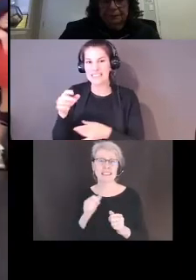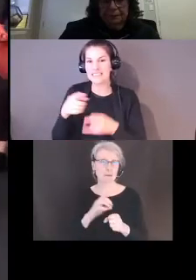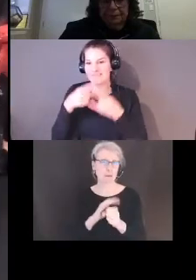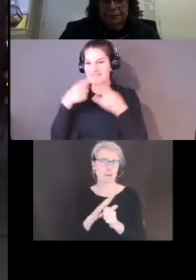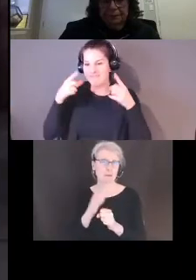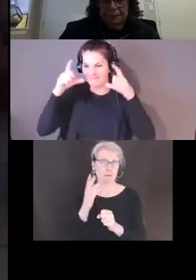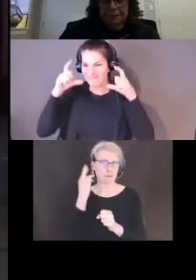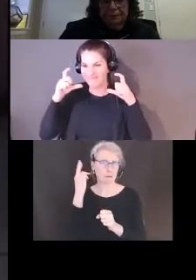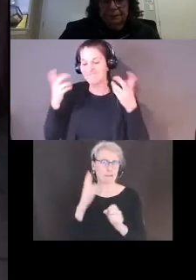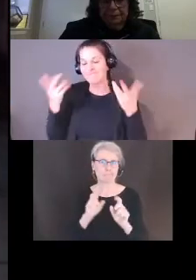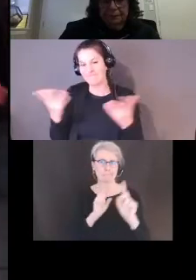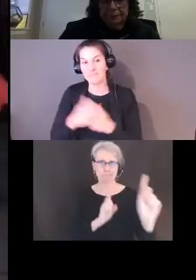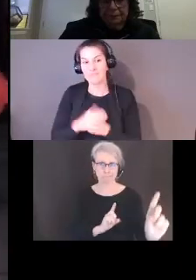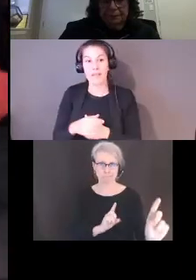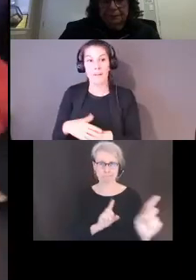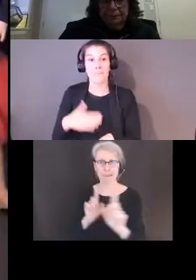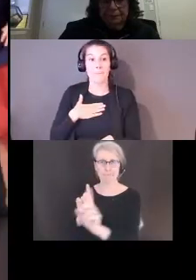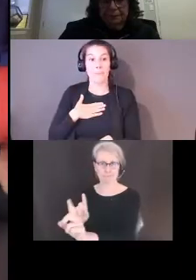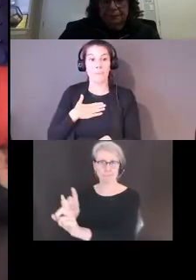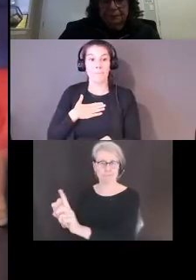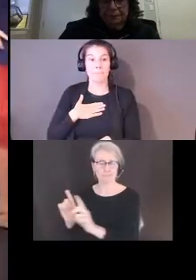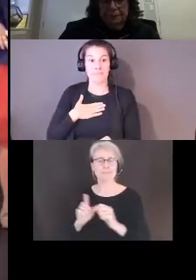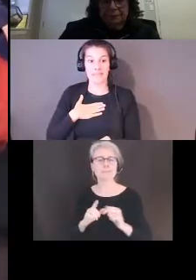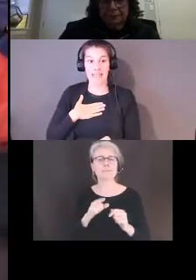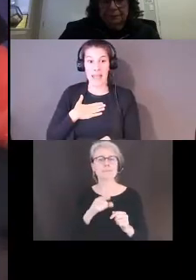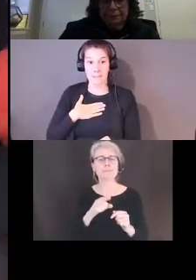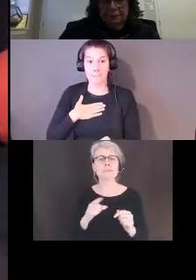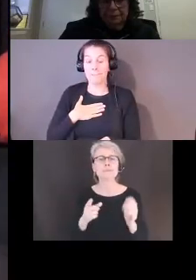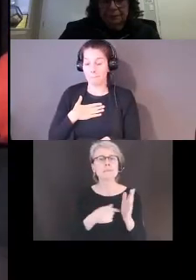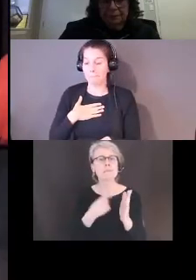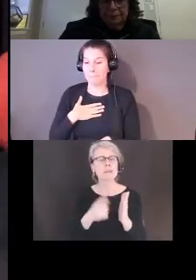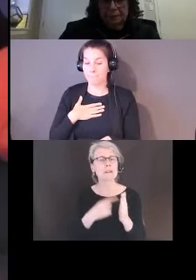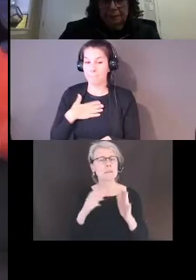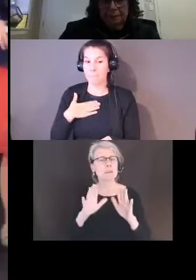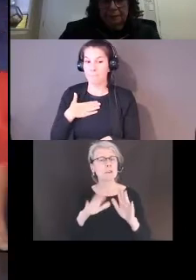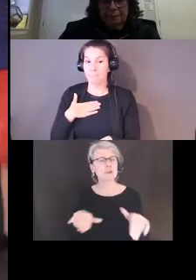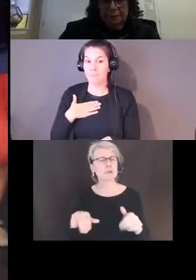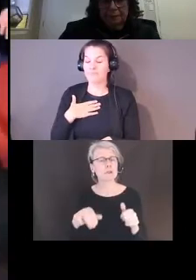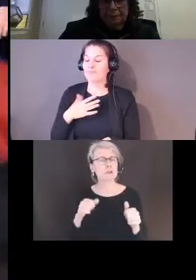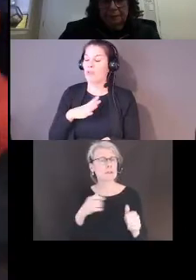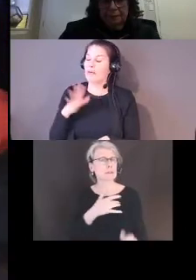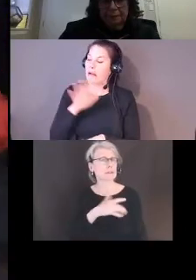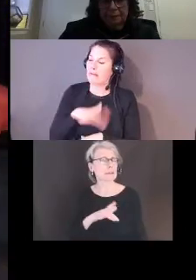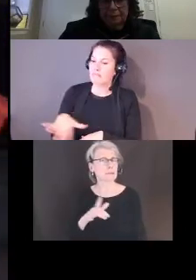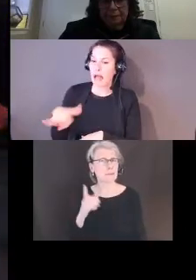make sure we've had children over the years that may have sensory issues or